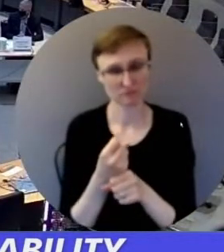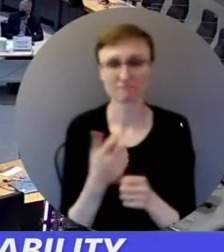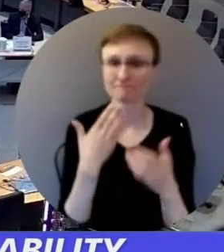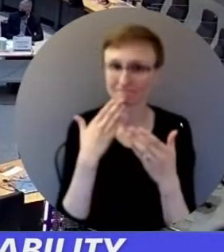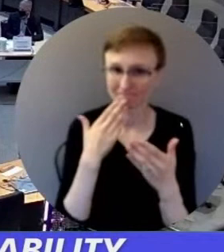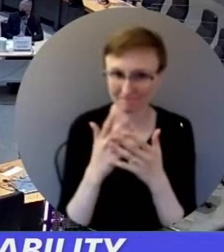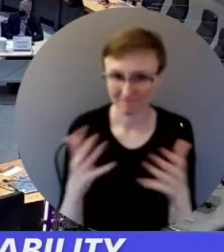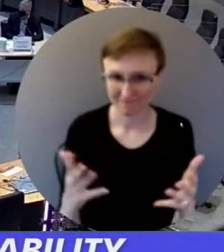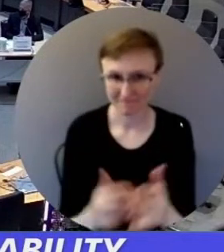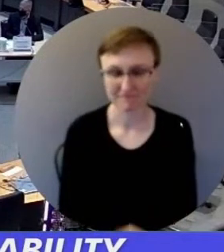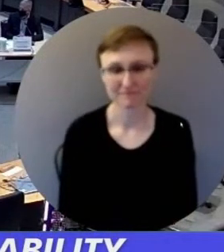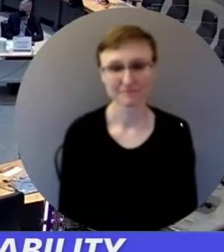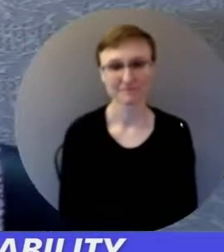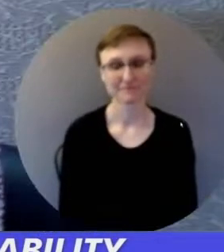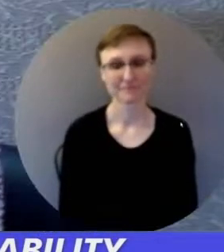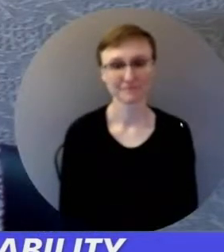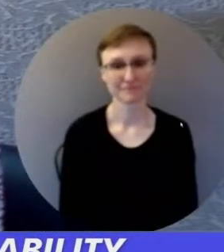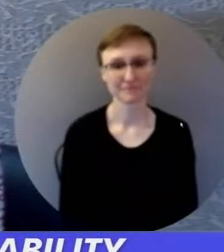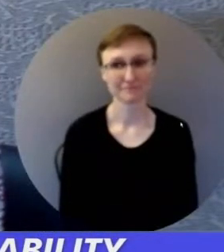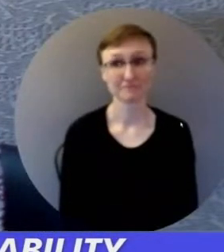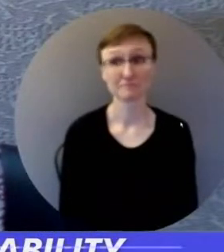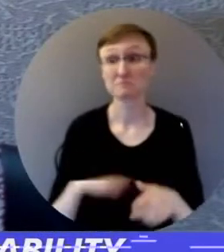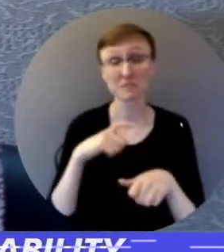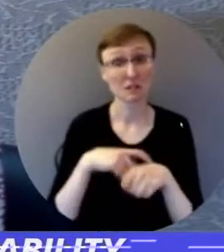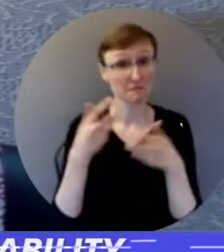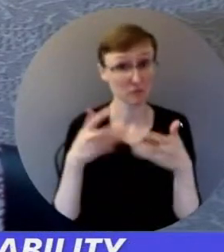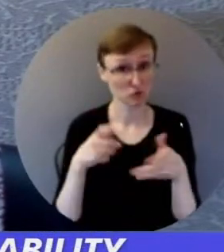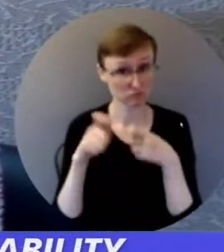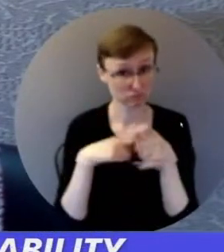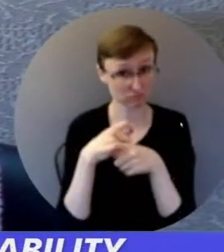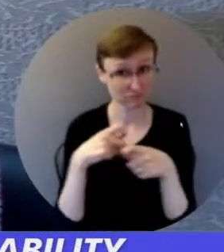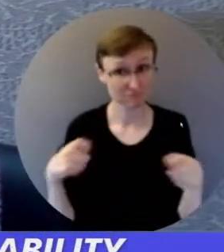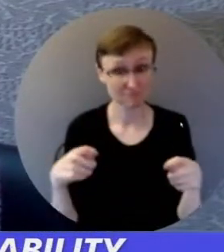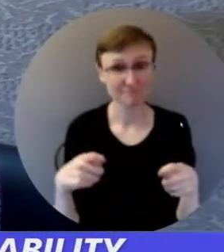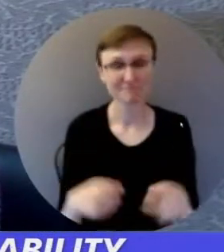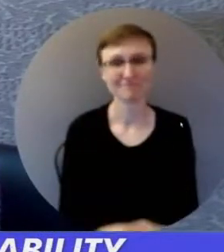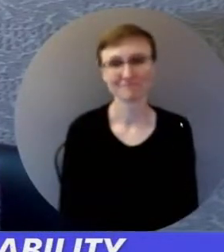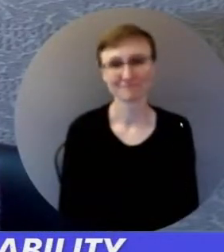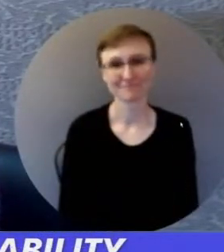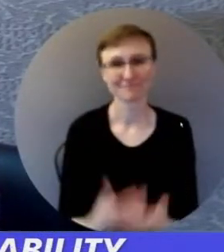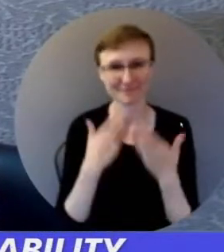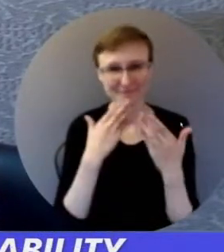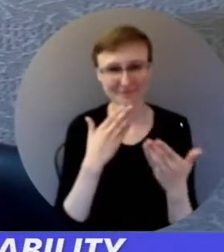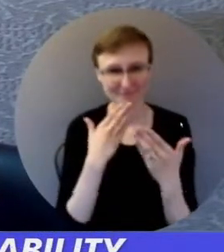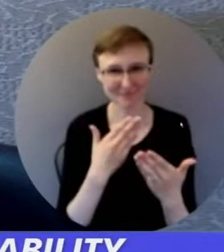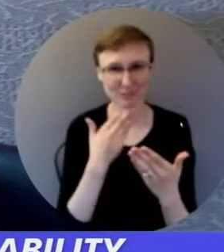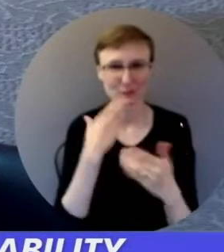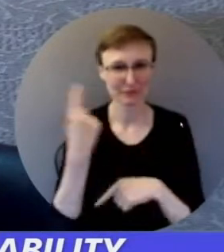The time that we have, c'est tout le temps que nous disposons aujourd'hui. Merci. Thank you.